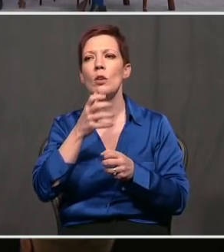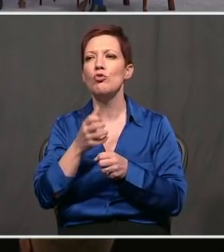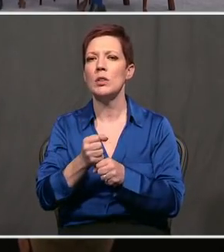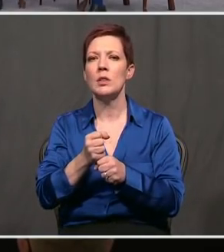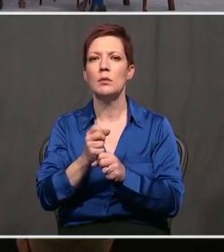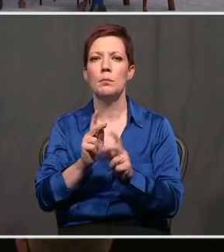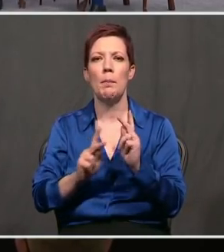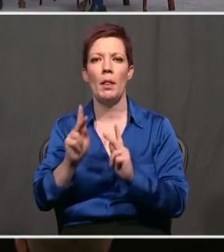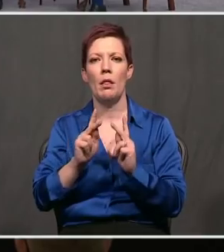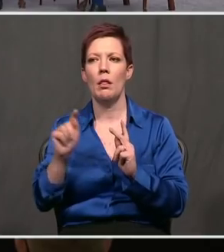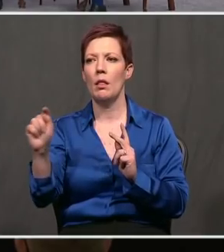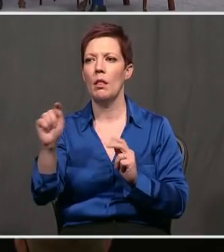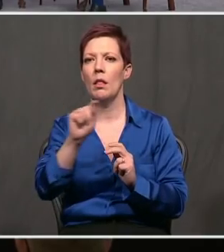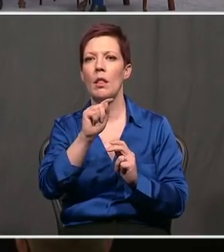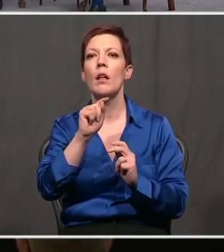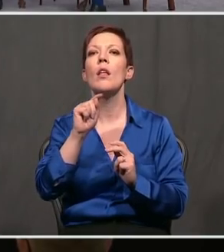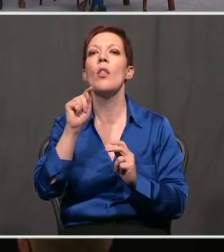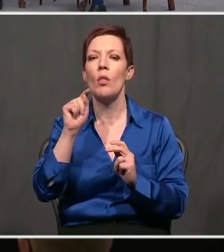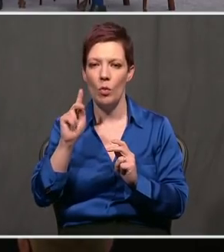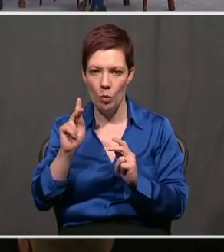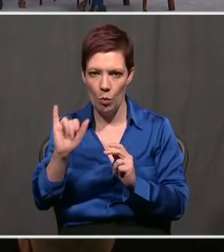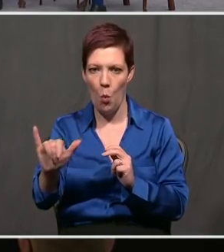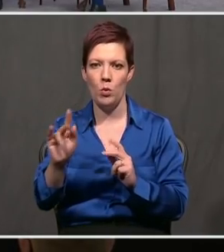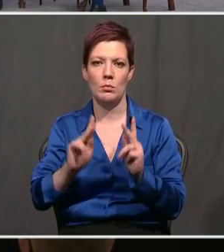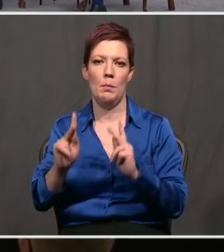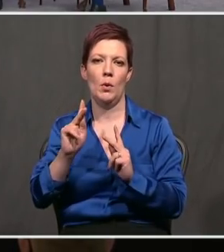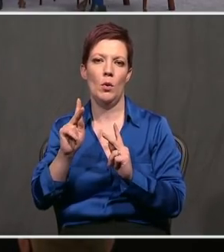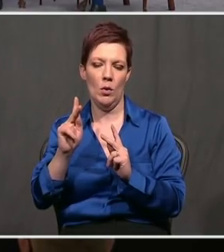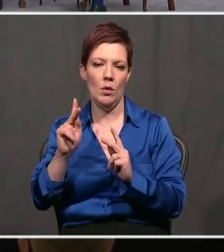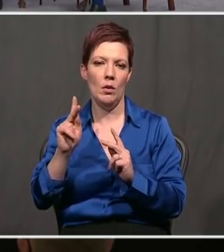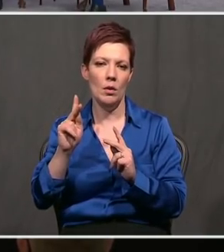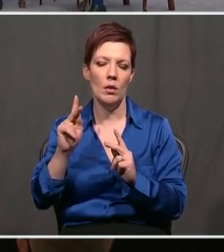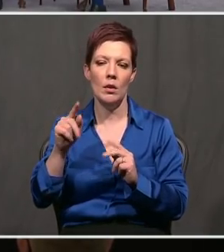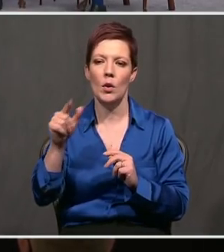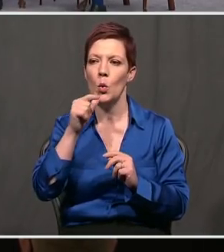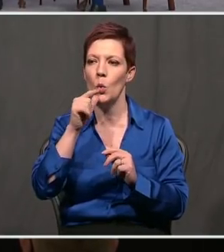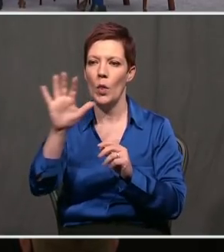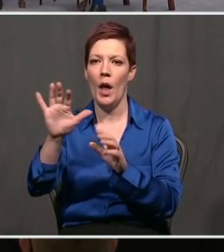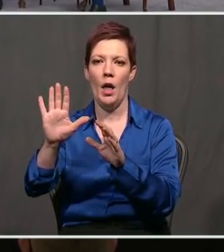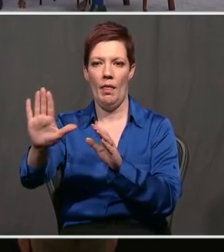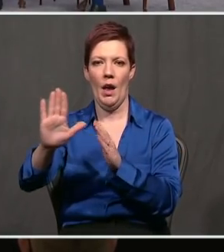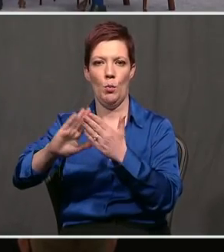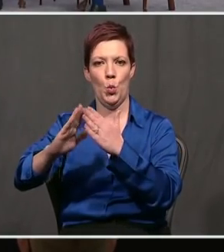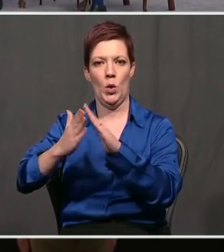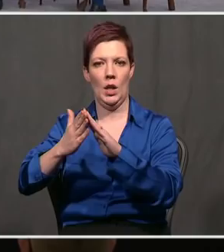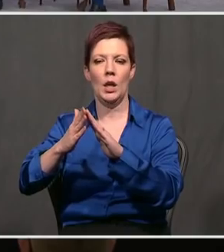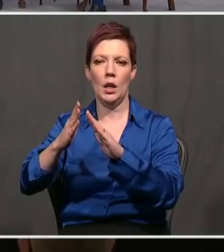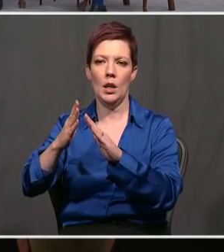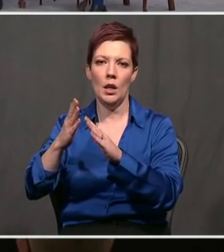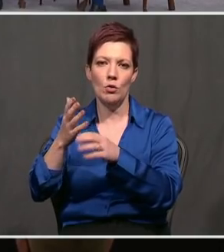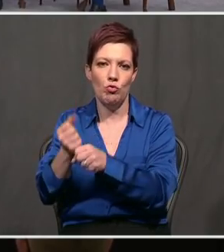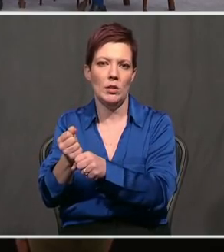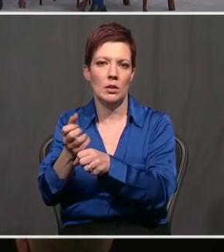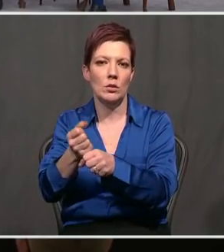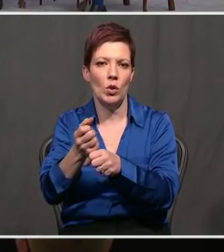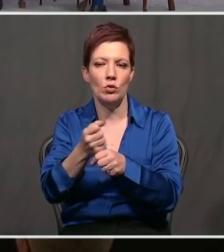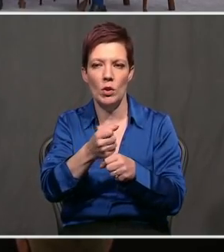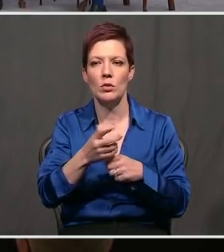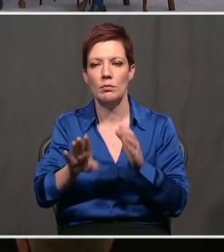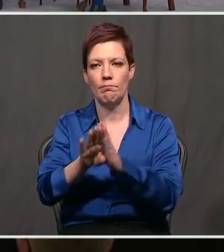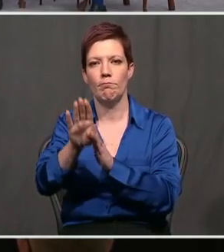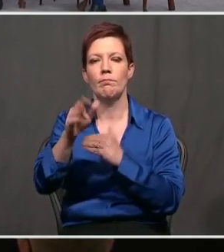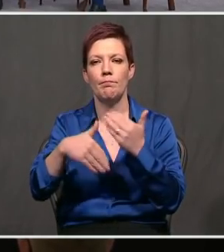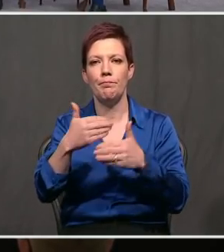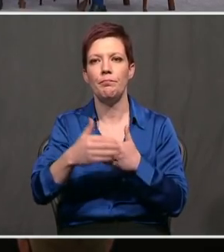in whatever community we're serving is going to be really important. Great. Thank you very much. And Governor DeSantis, I know we're going to